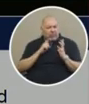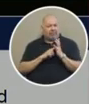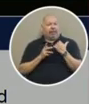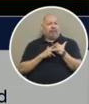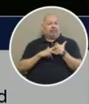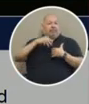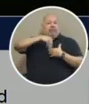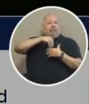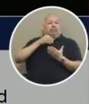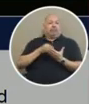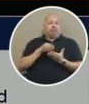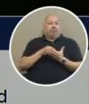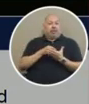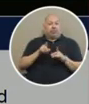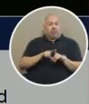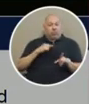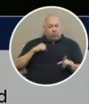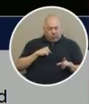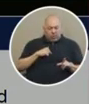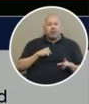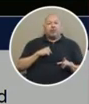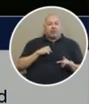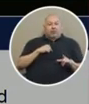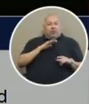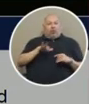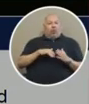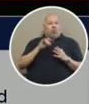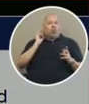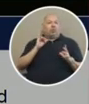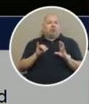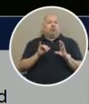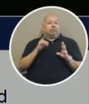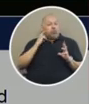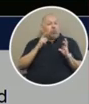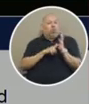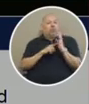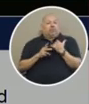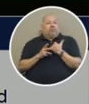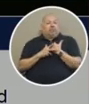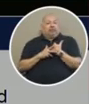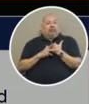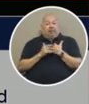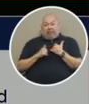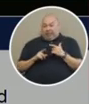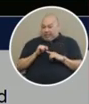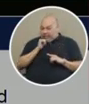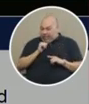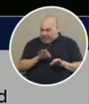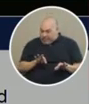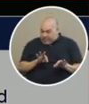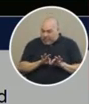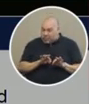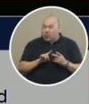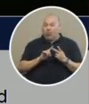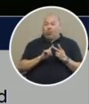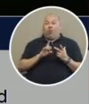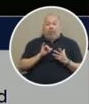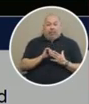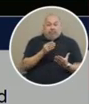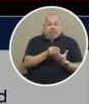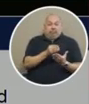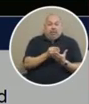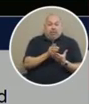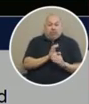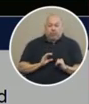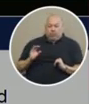savings within their budgets. And so we're going to sweep all of those identified savings, anything that's non-essential, and we're going to sweep all of that